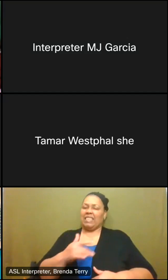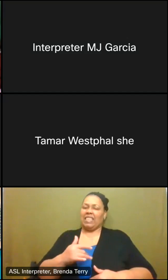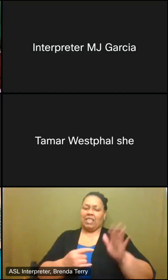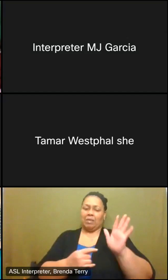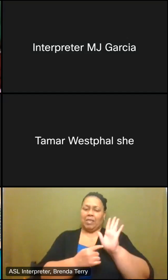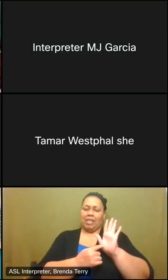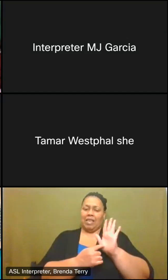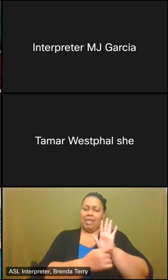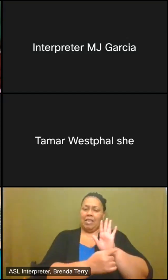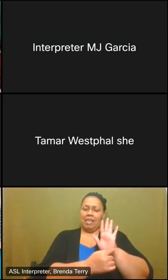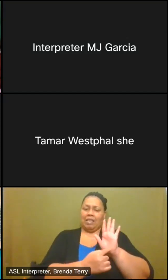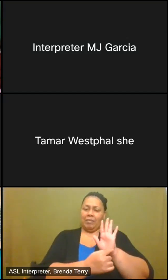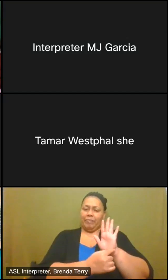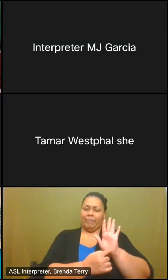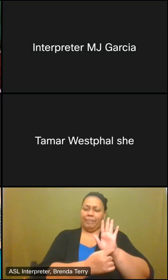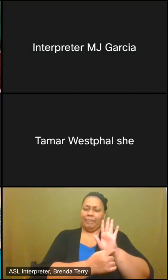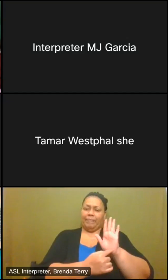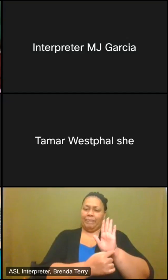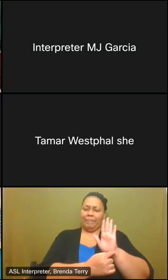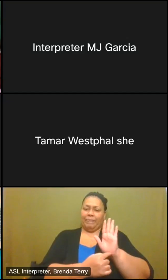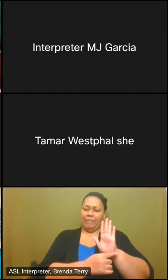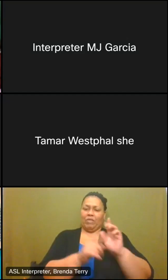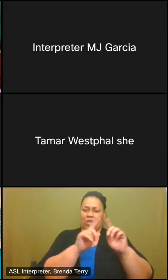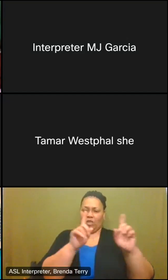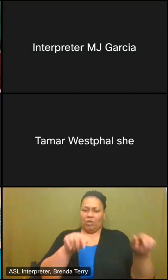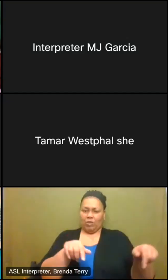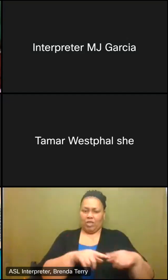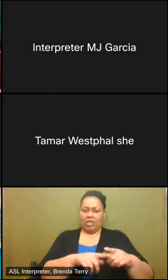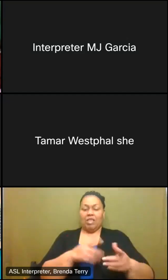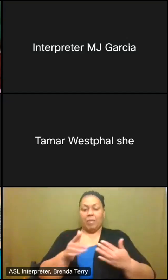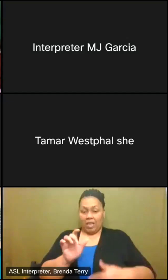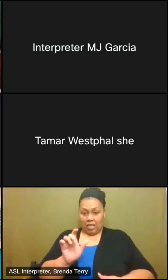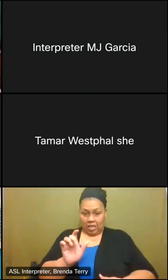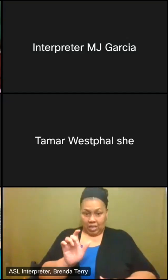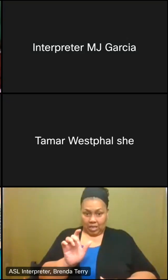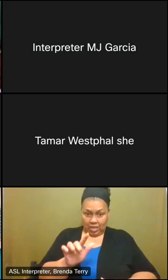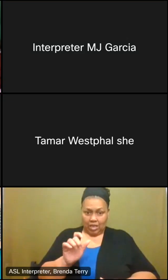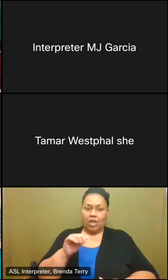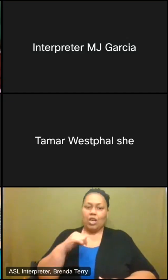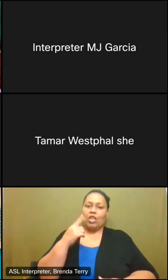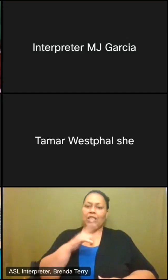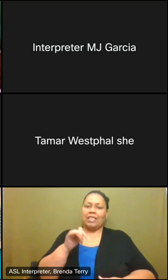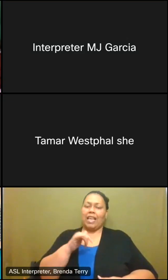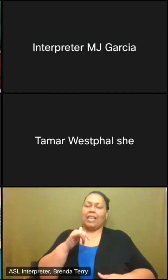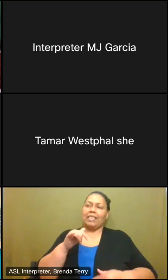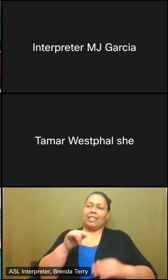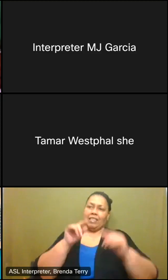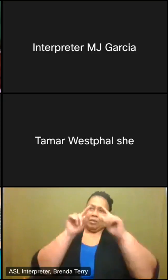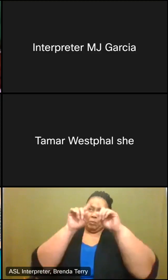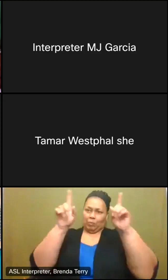screen. You may have to click on the chat icon that looks like a speech bubble to open